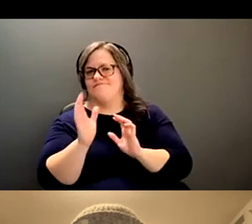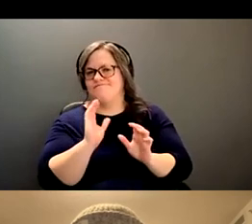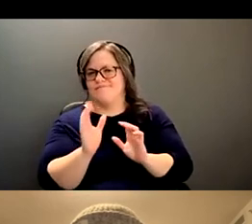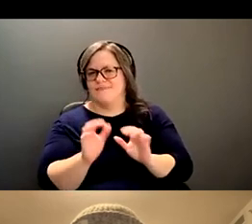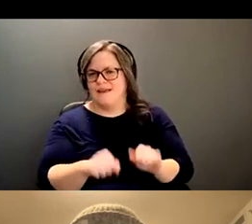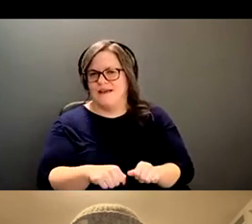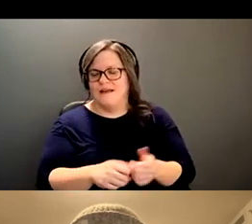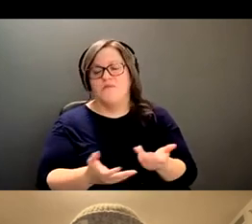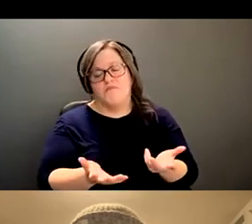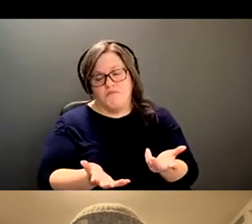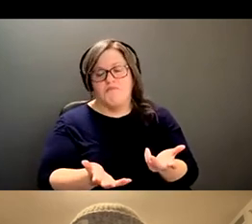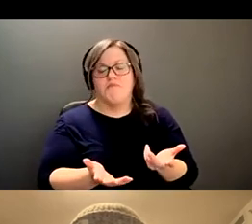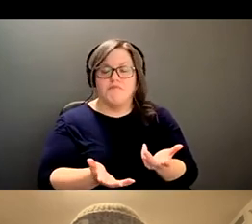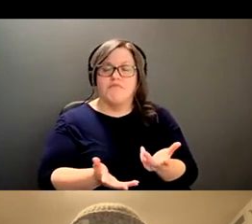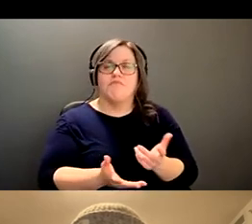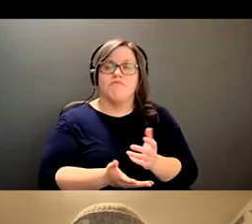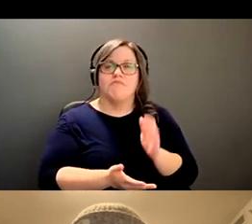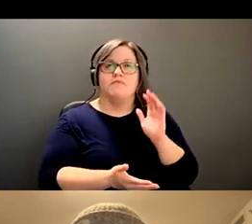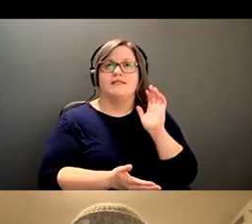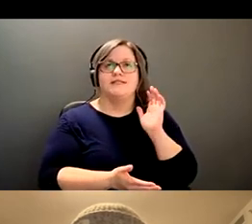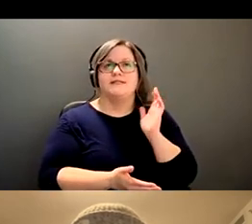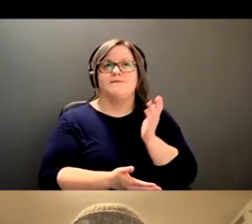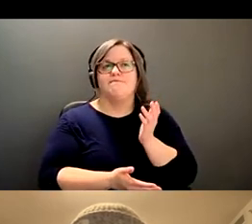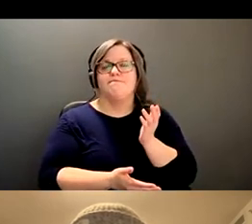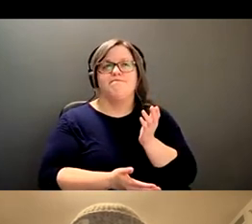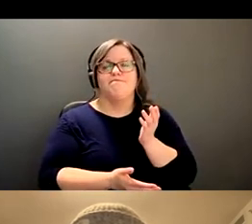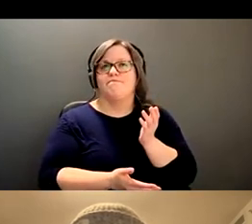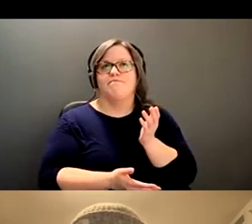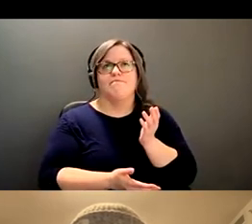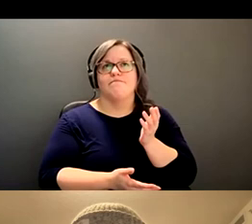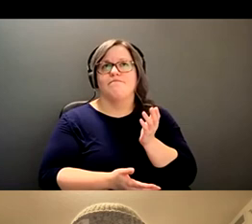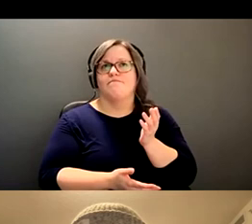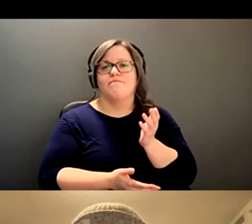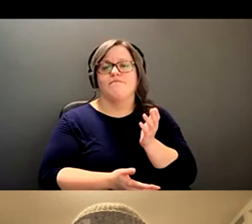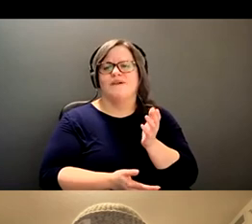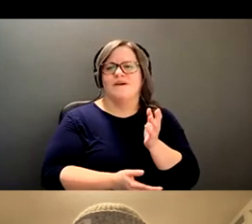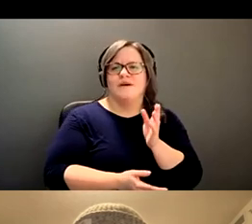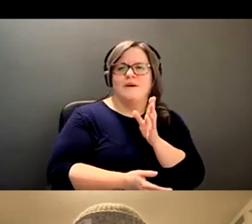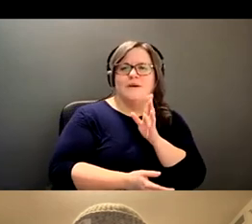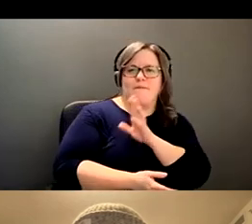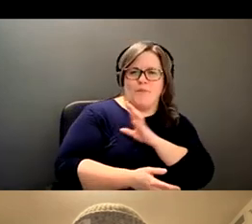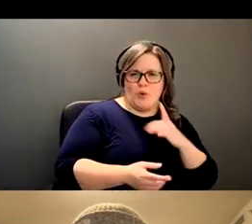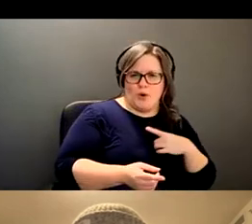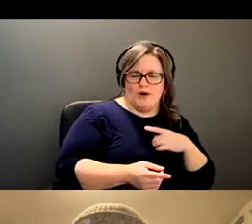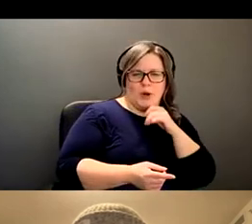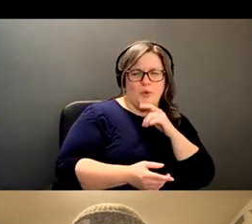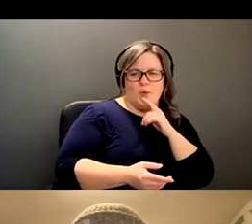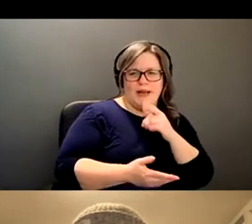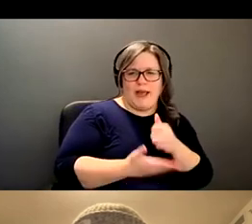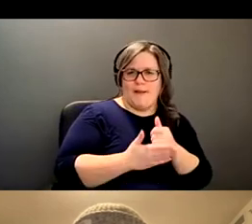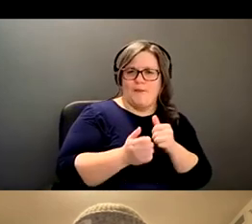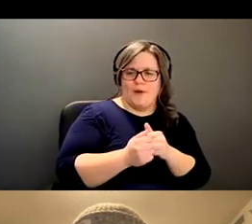there, yeah, definitely it seems that it doesn't even seem like boards help accountability, because